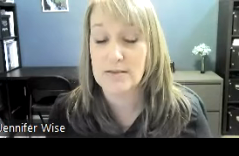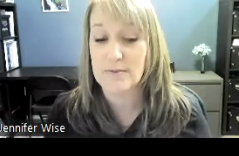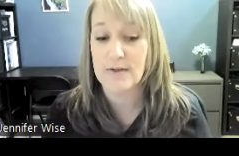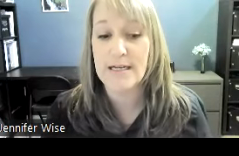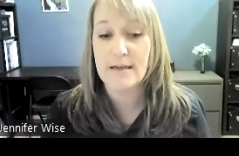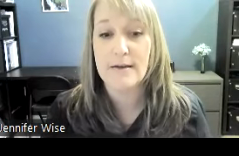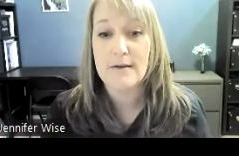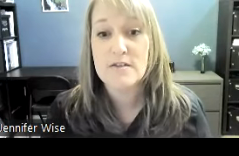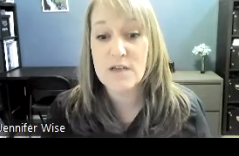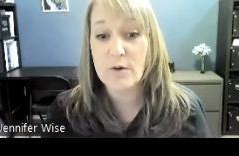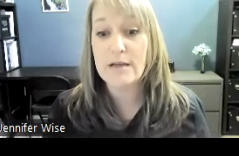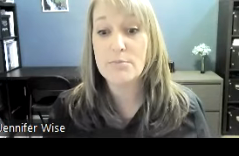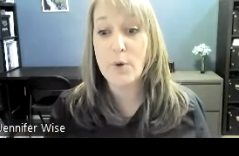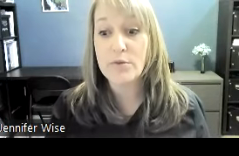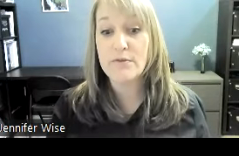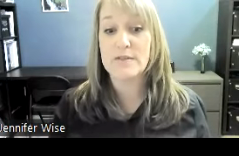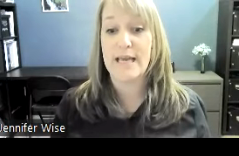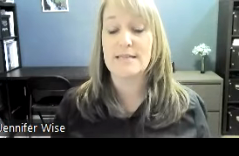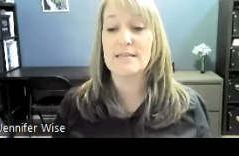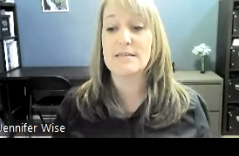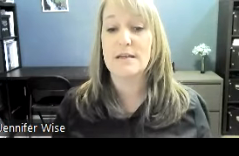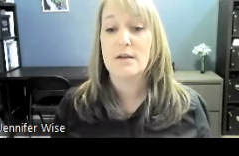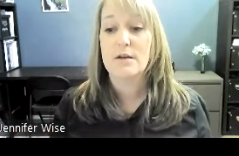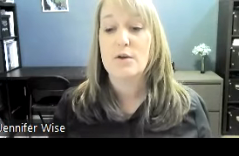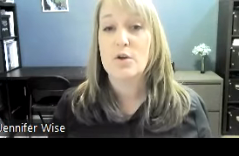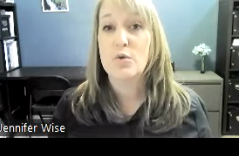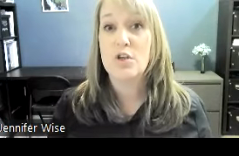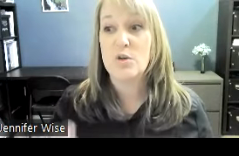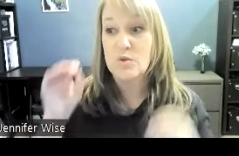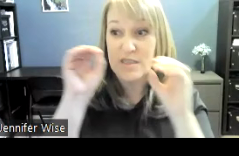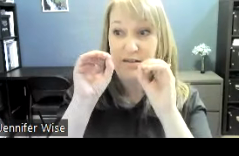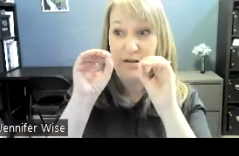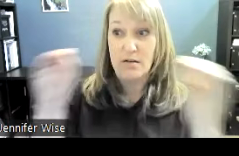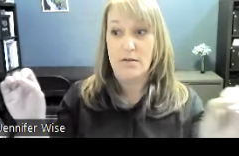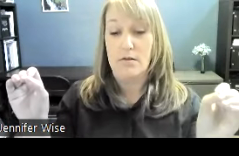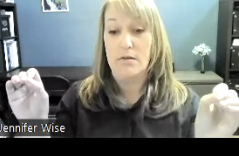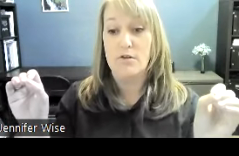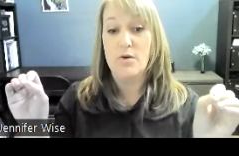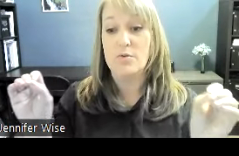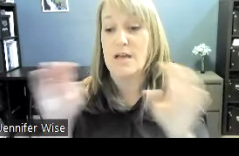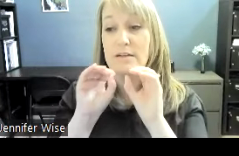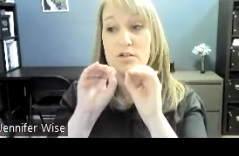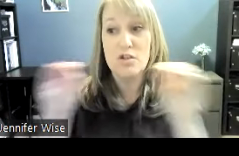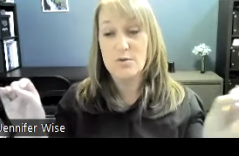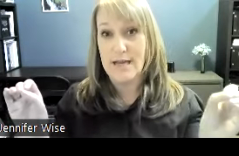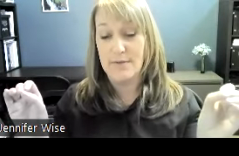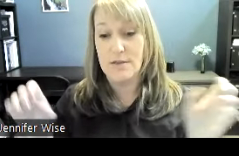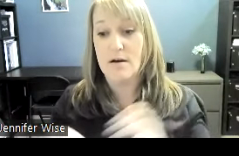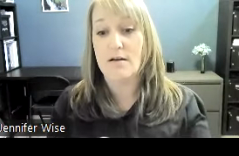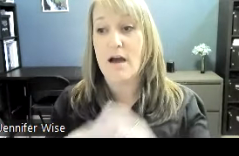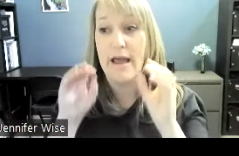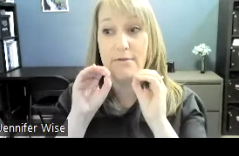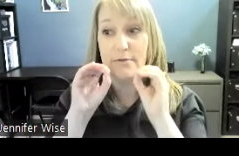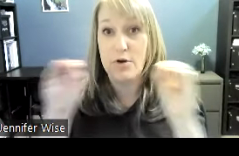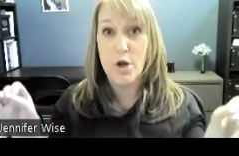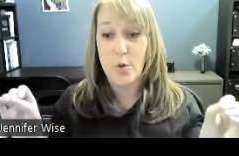patience, right? So in both of those cases, you would use don't. I don't have a